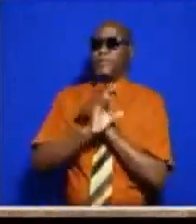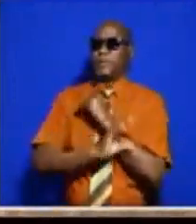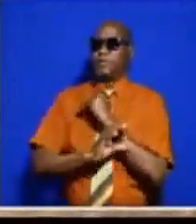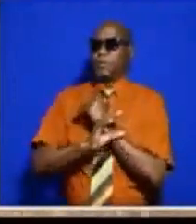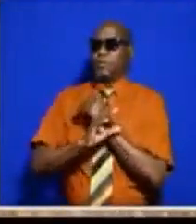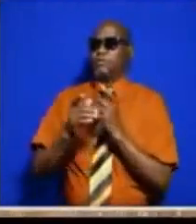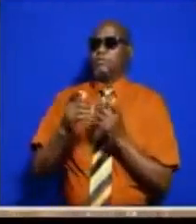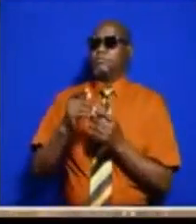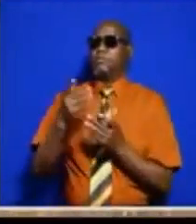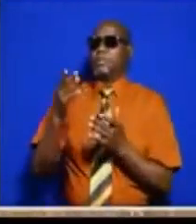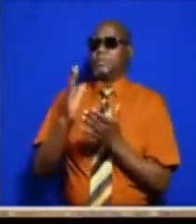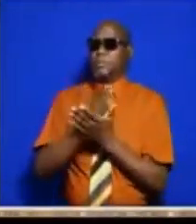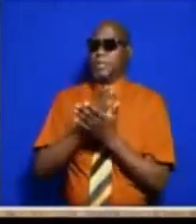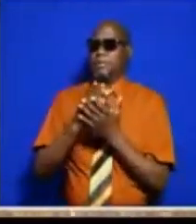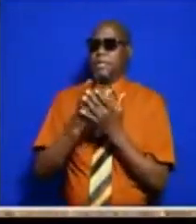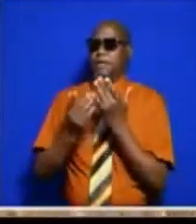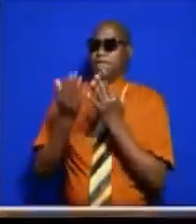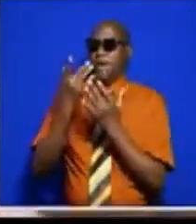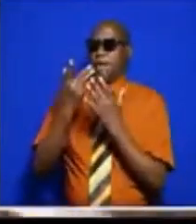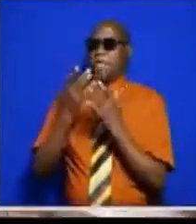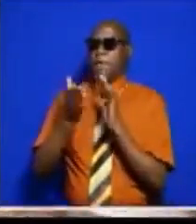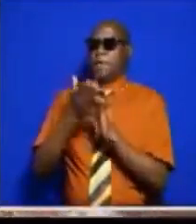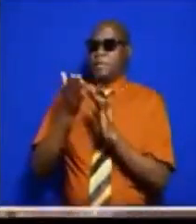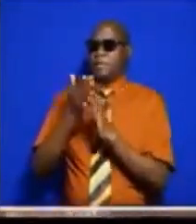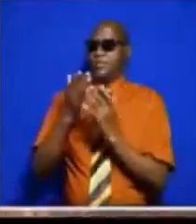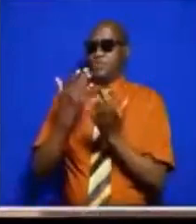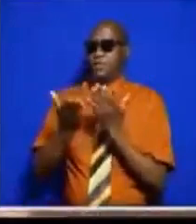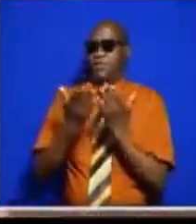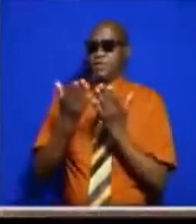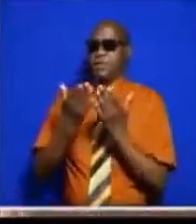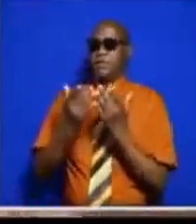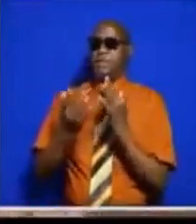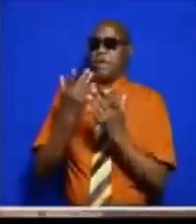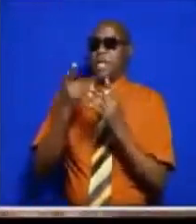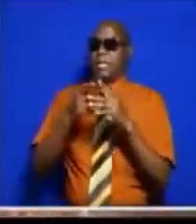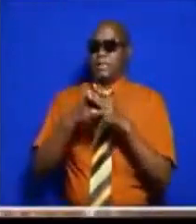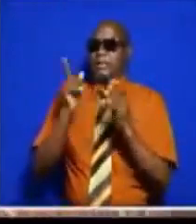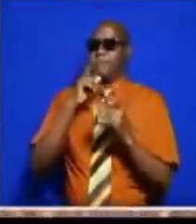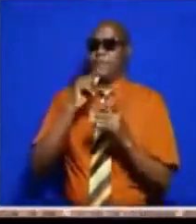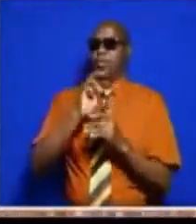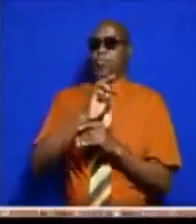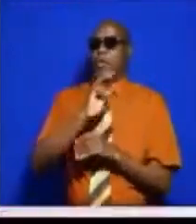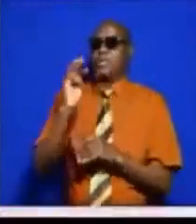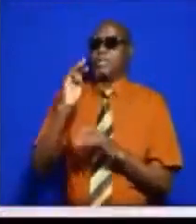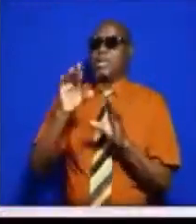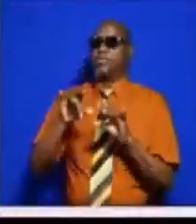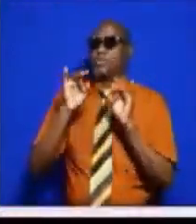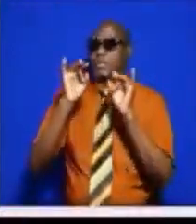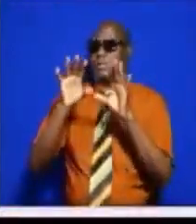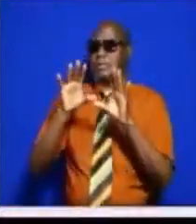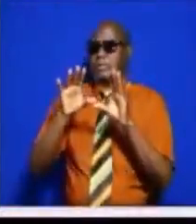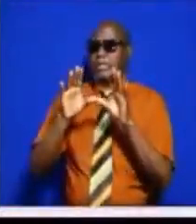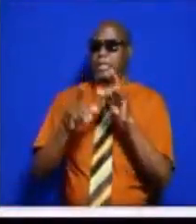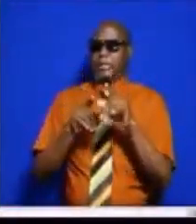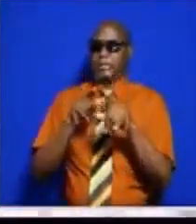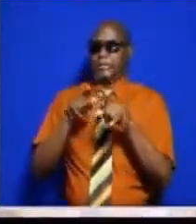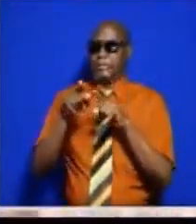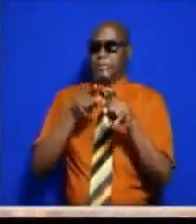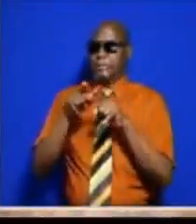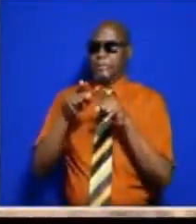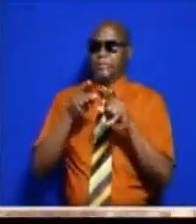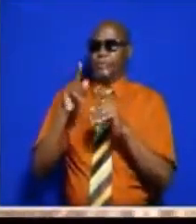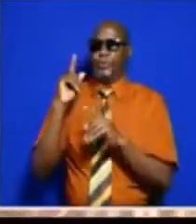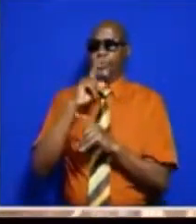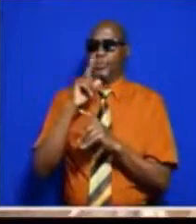of Fire and Emergency Services, the wildfires have broken out in the Western Australia amid extreme heat and are expected to